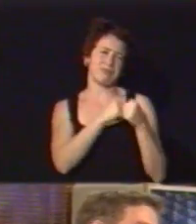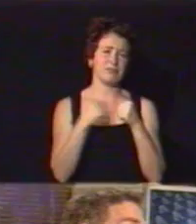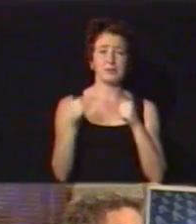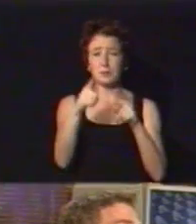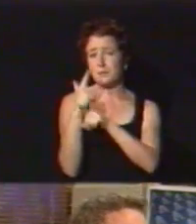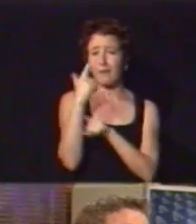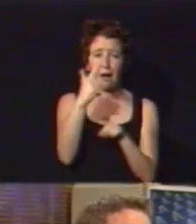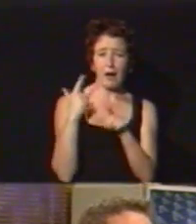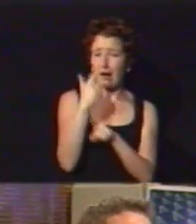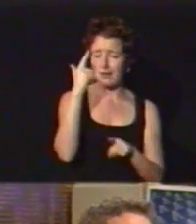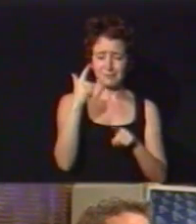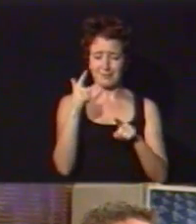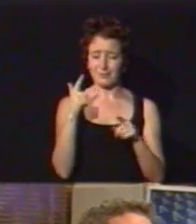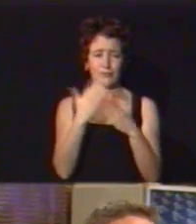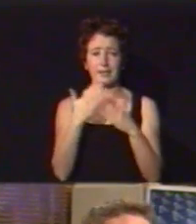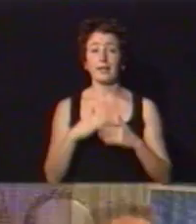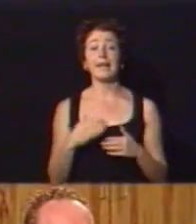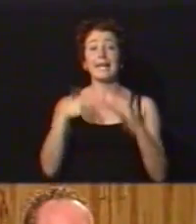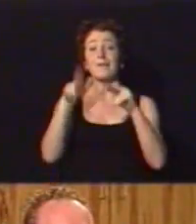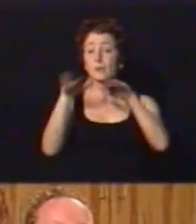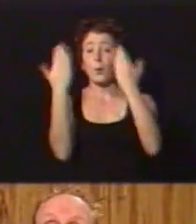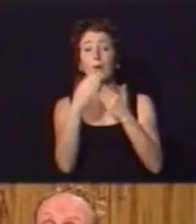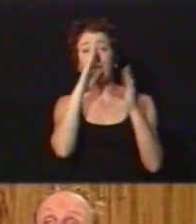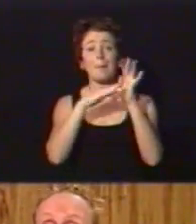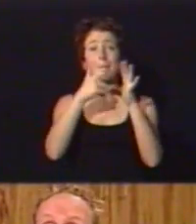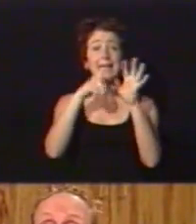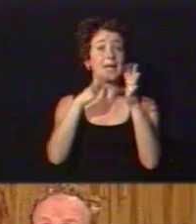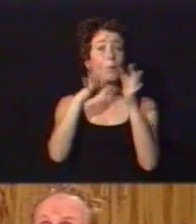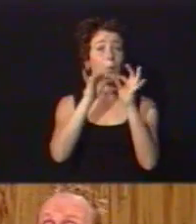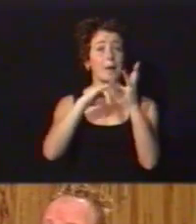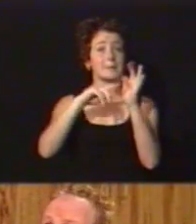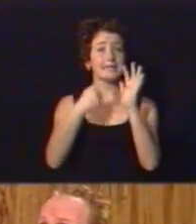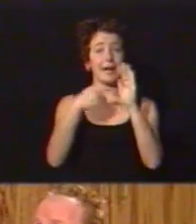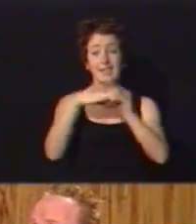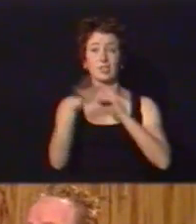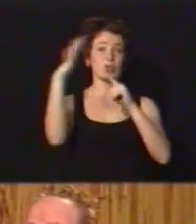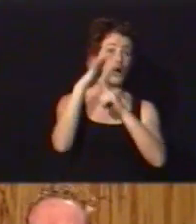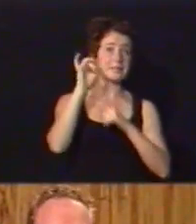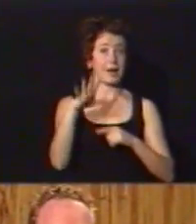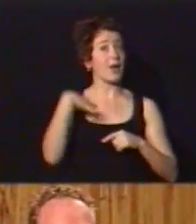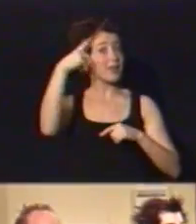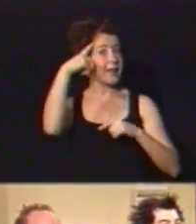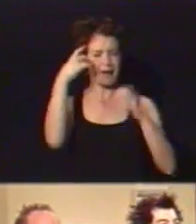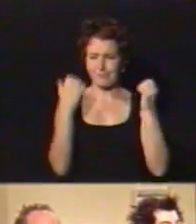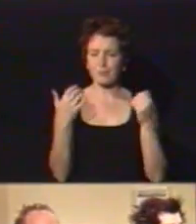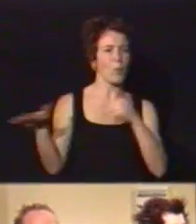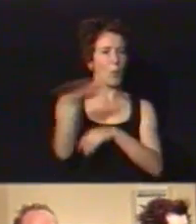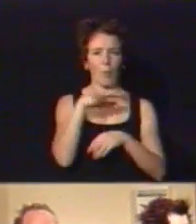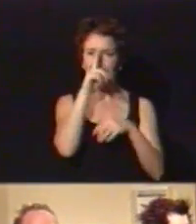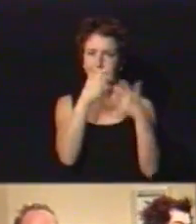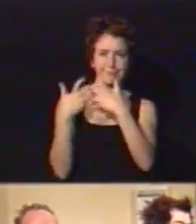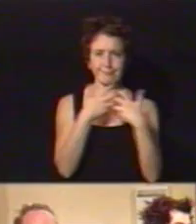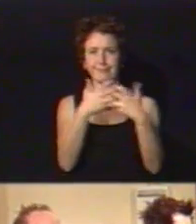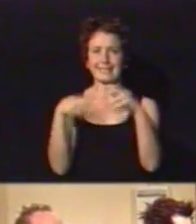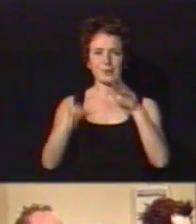Excuse me. If this world can have Nikki Webster in the top 10 there's room for all of us. Not happy about that, eh? All